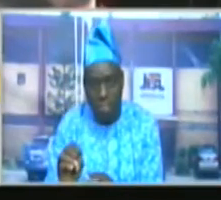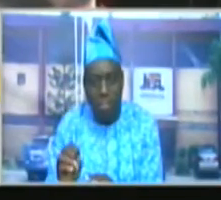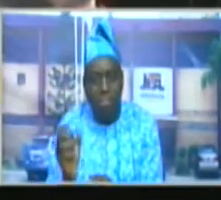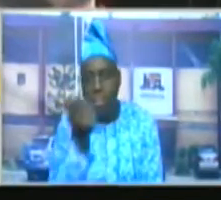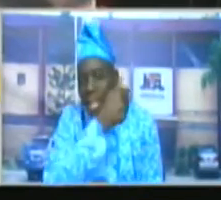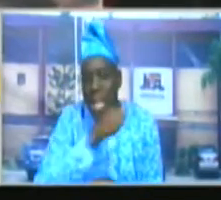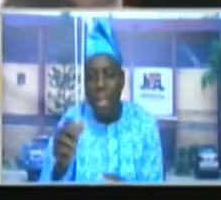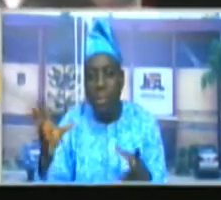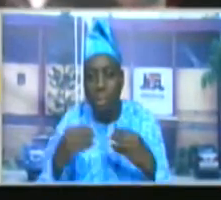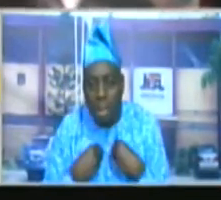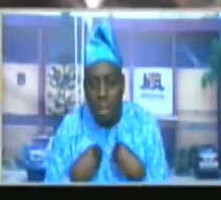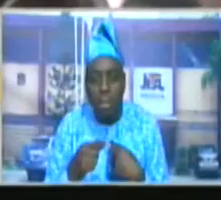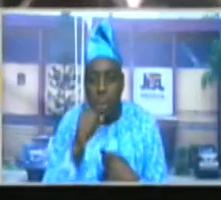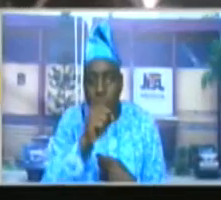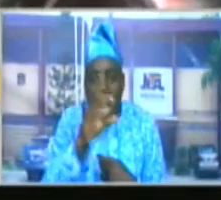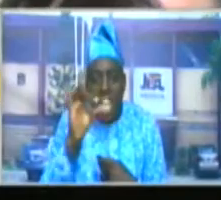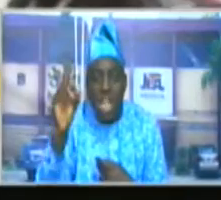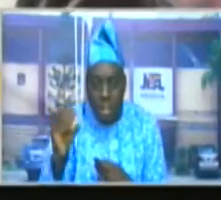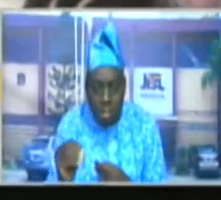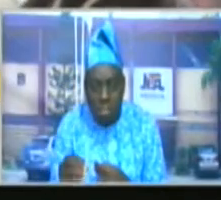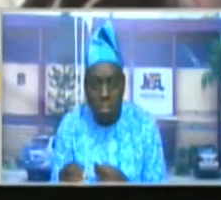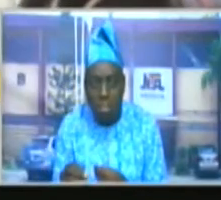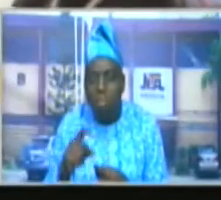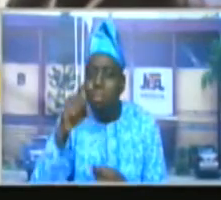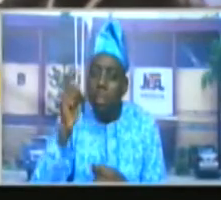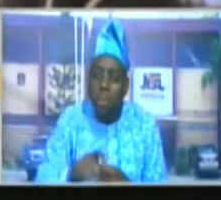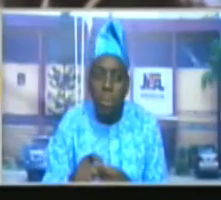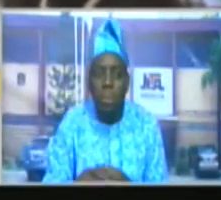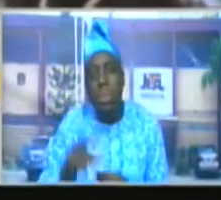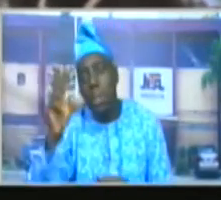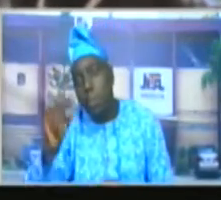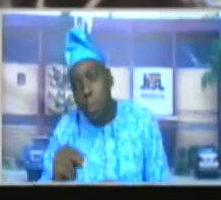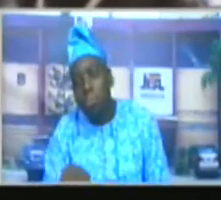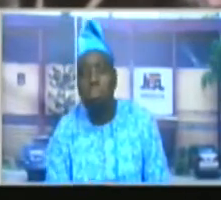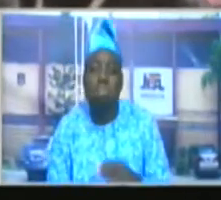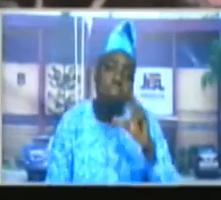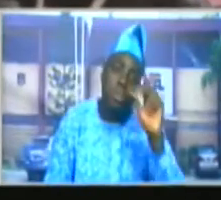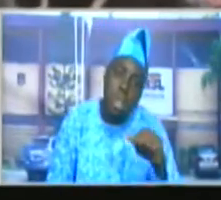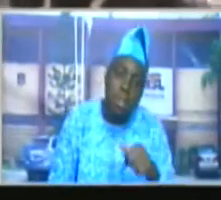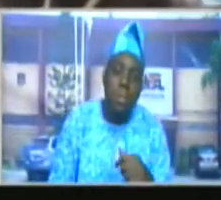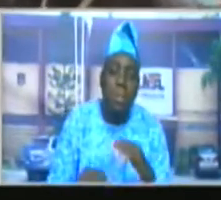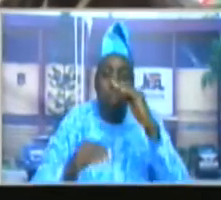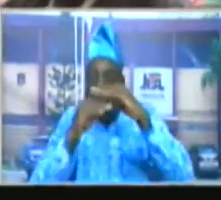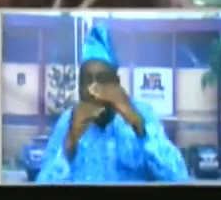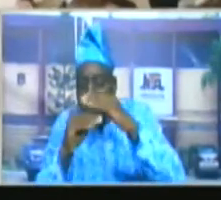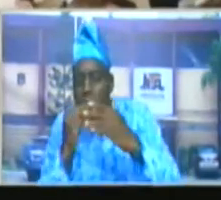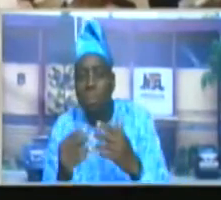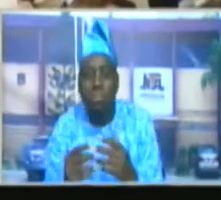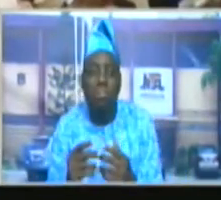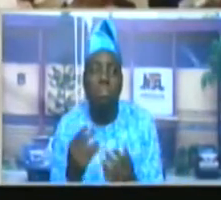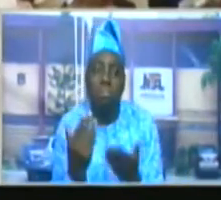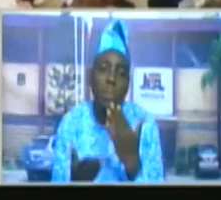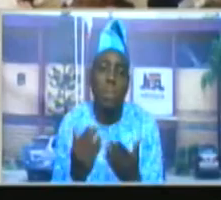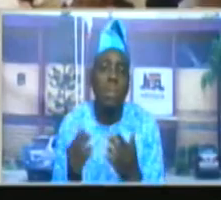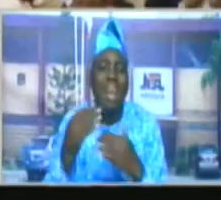admit 120, should we take it, or should we say no, the minimum should go up to 140 or 150? And